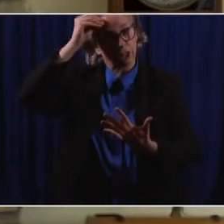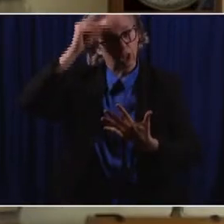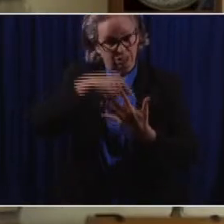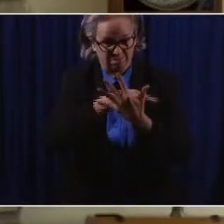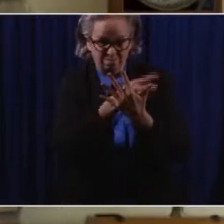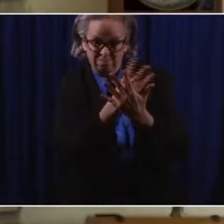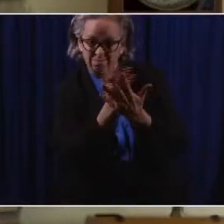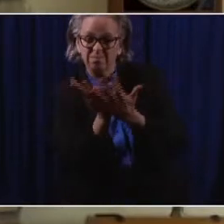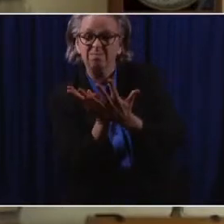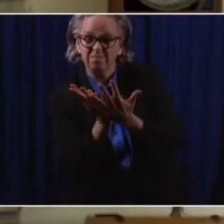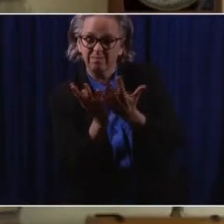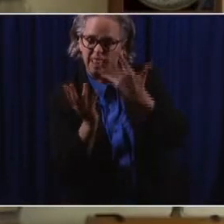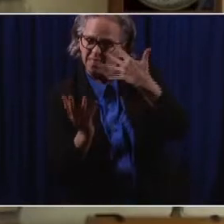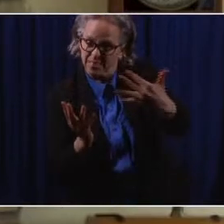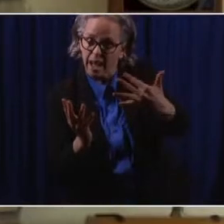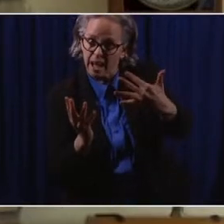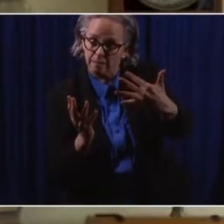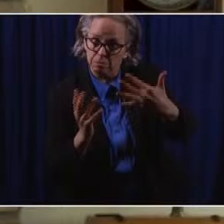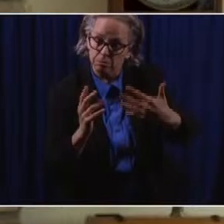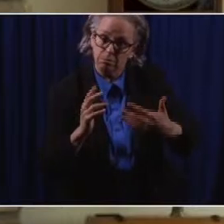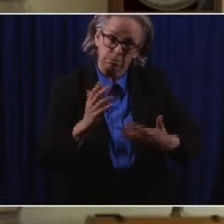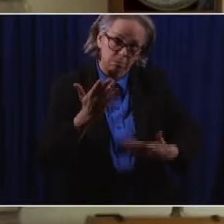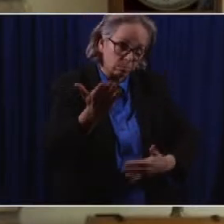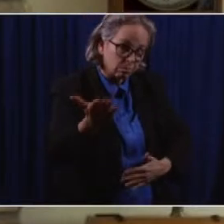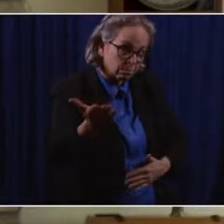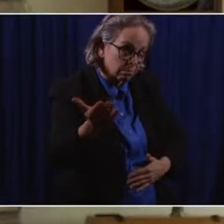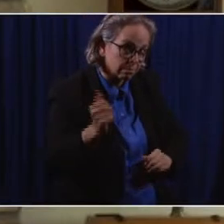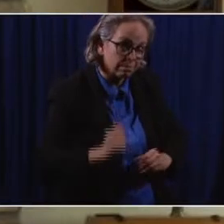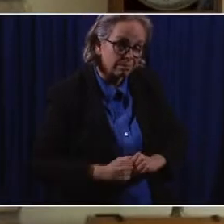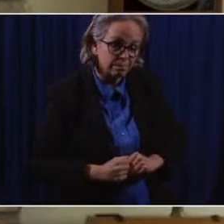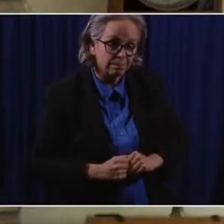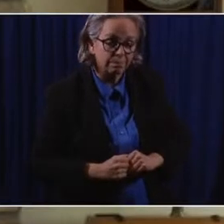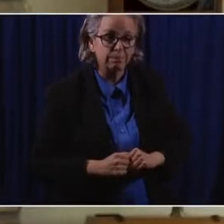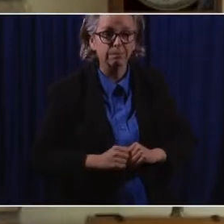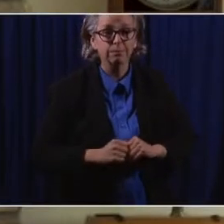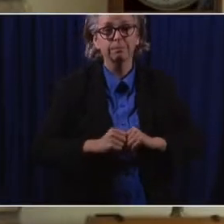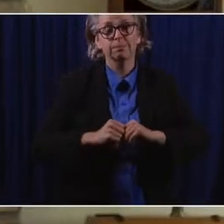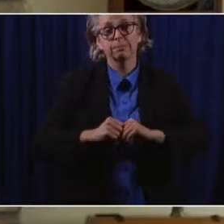the president's illness.